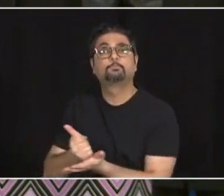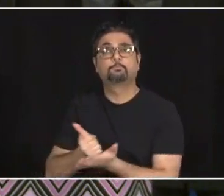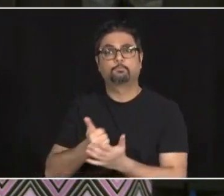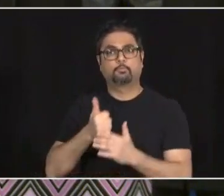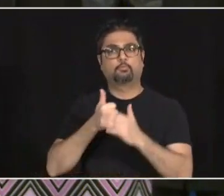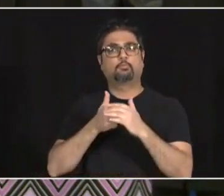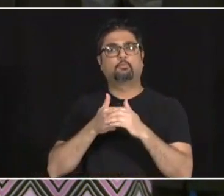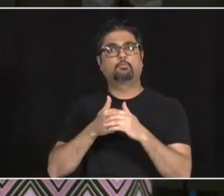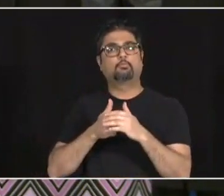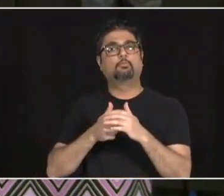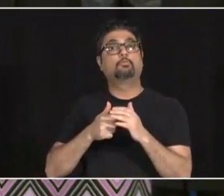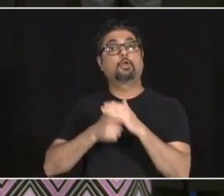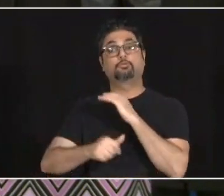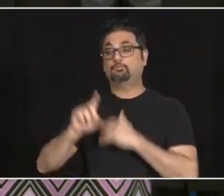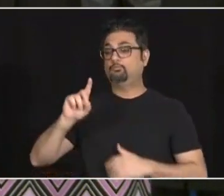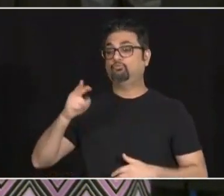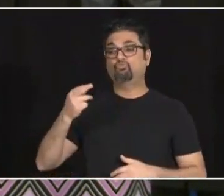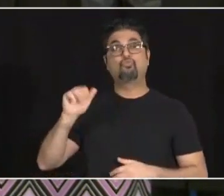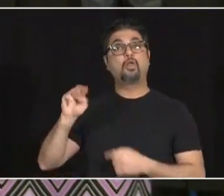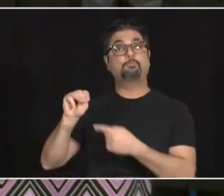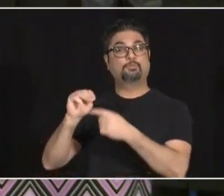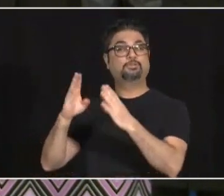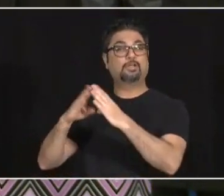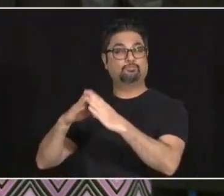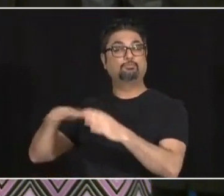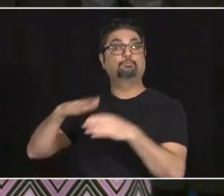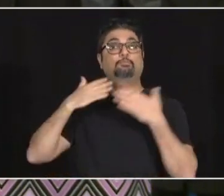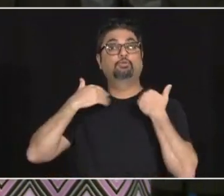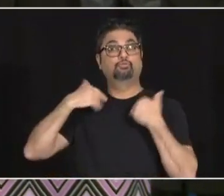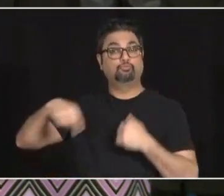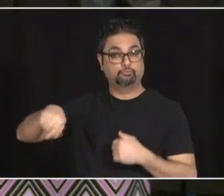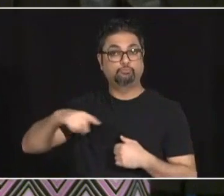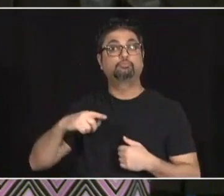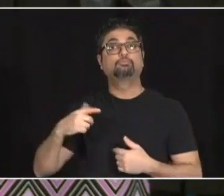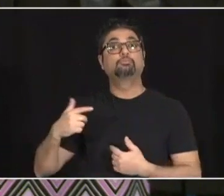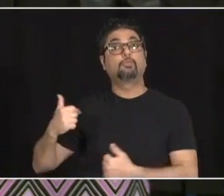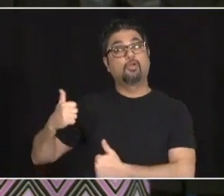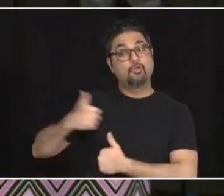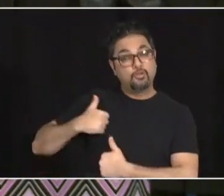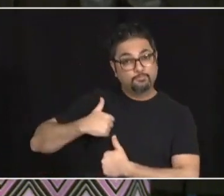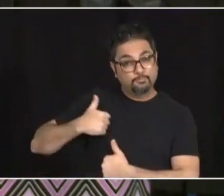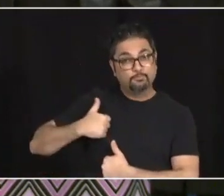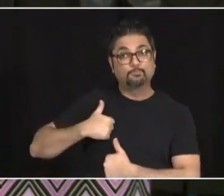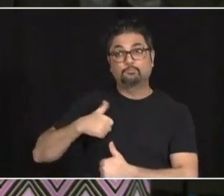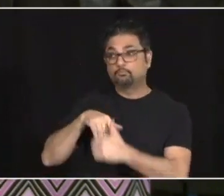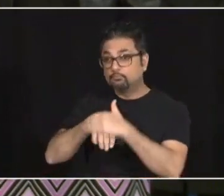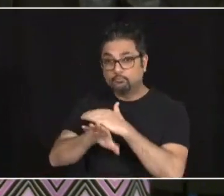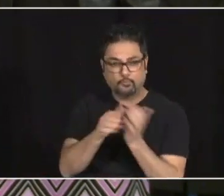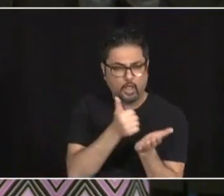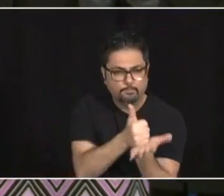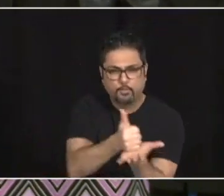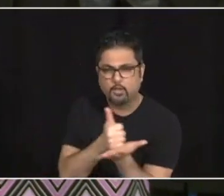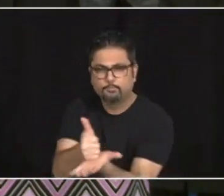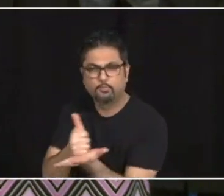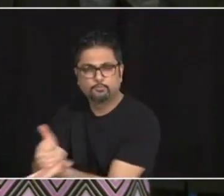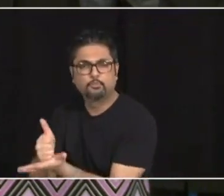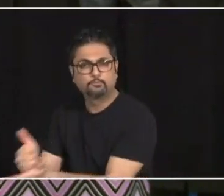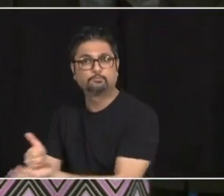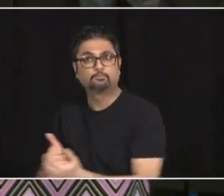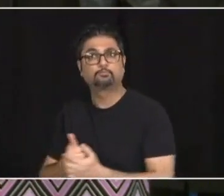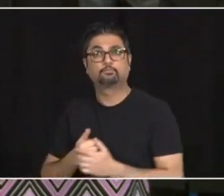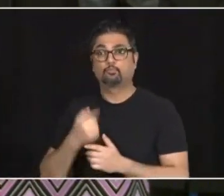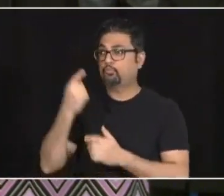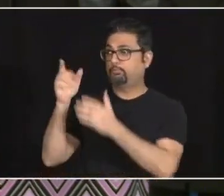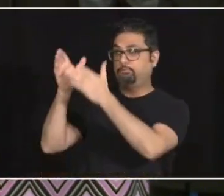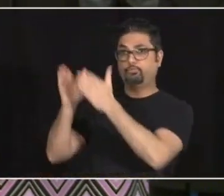the military in. To someone asked me if I could help get an iPad in there. And I said, well, I'll check with public